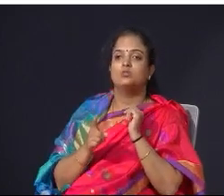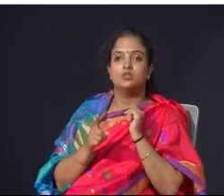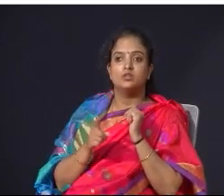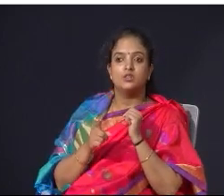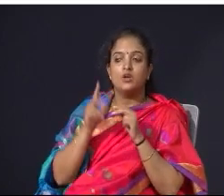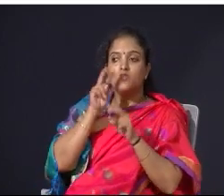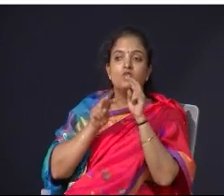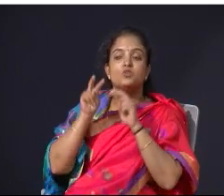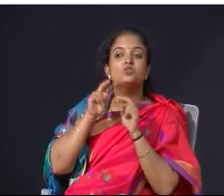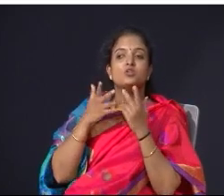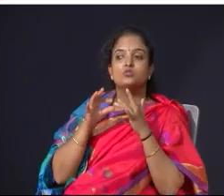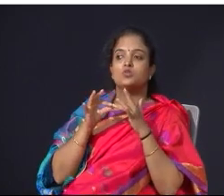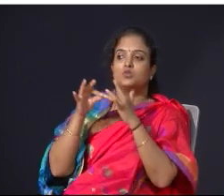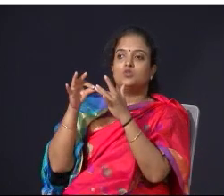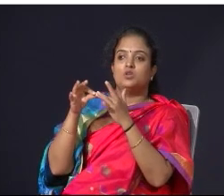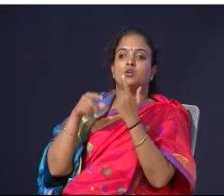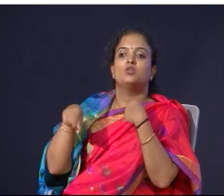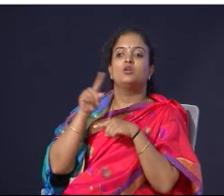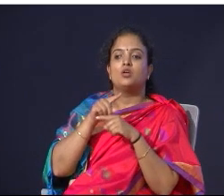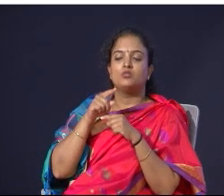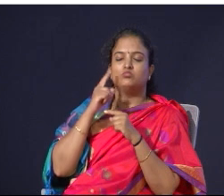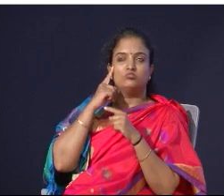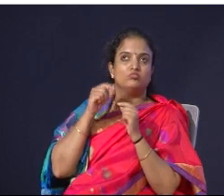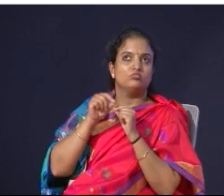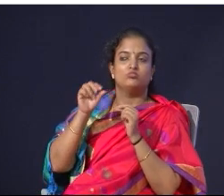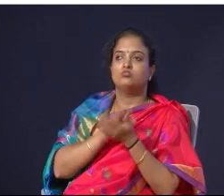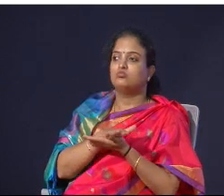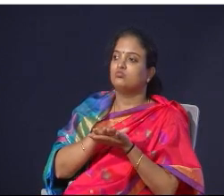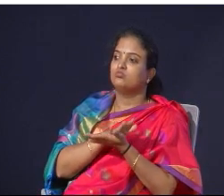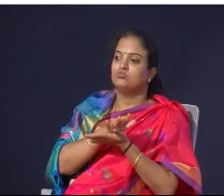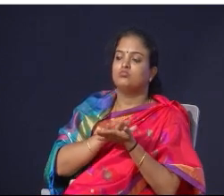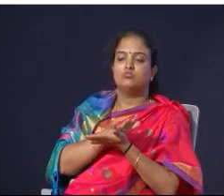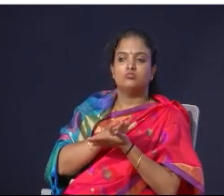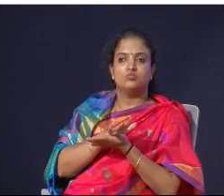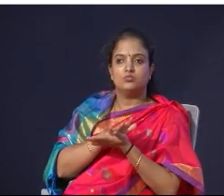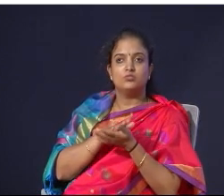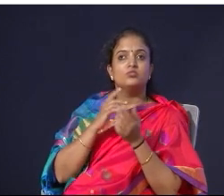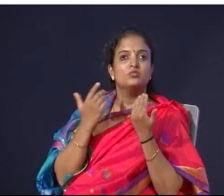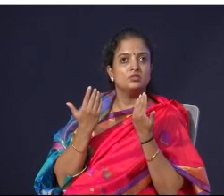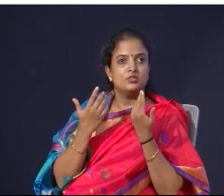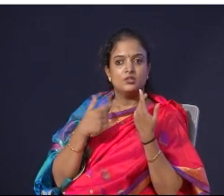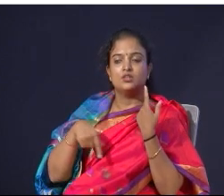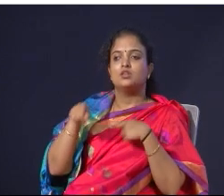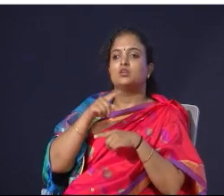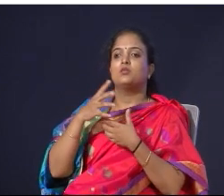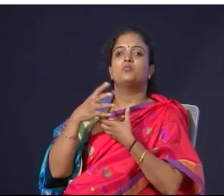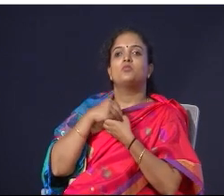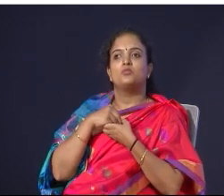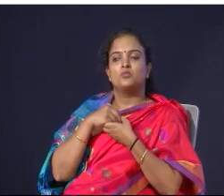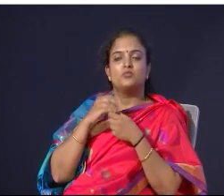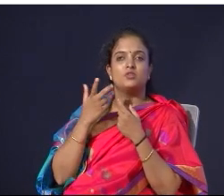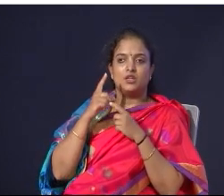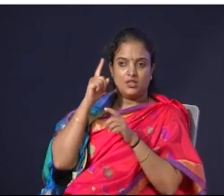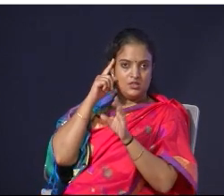Visual efficiency is unique to each child and cannot be measured or predicted clinically with any accuracy by medical,